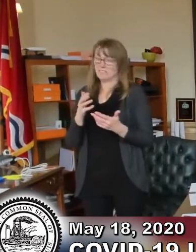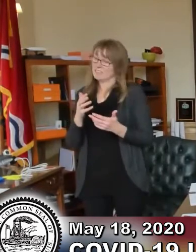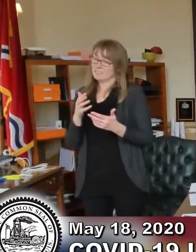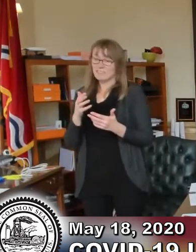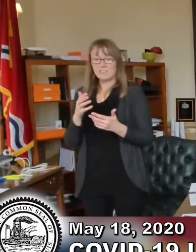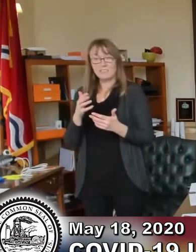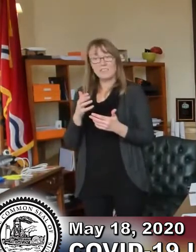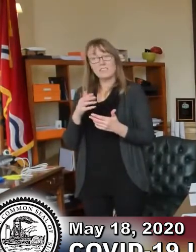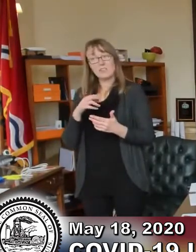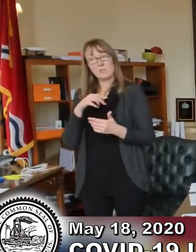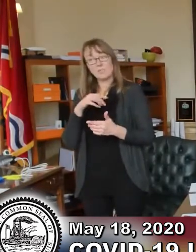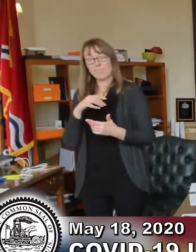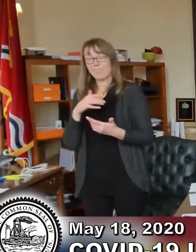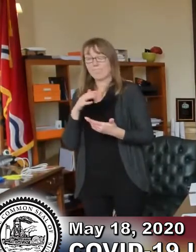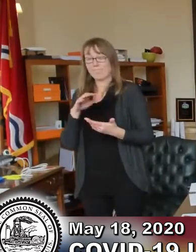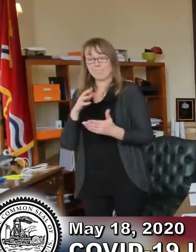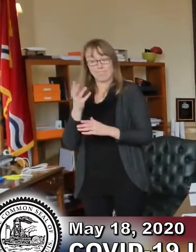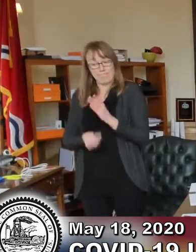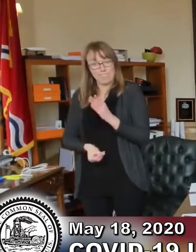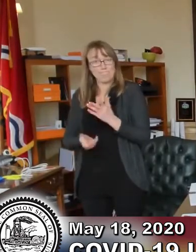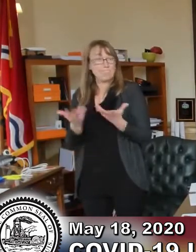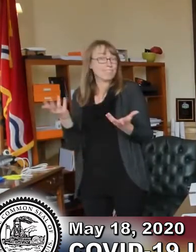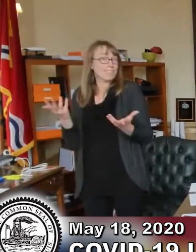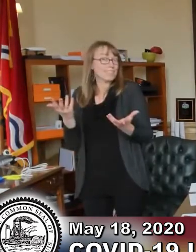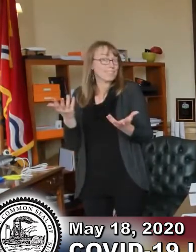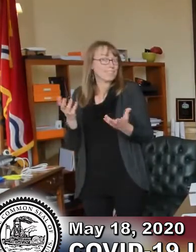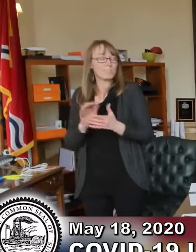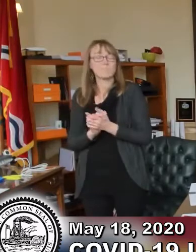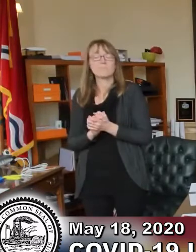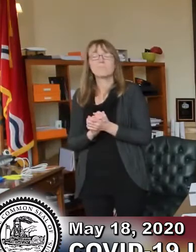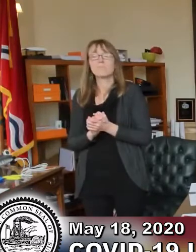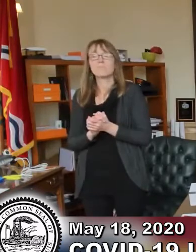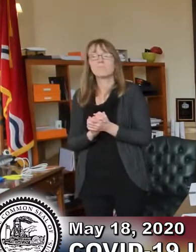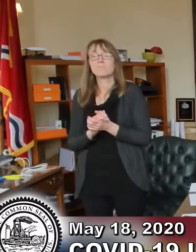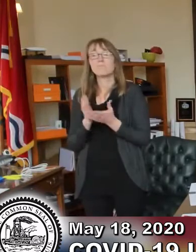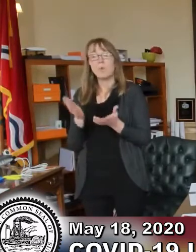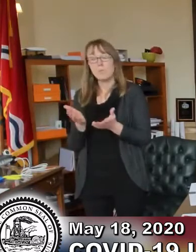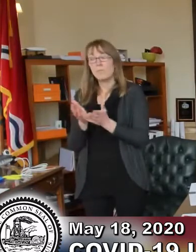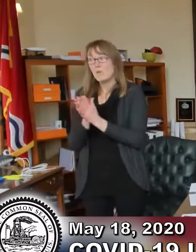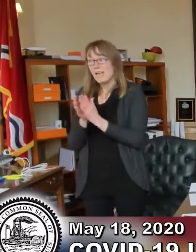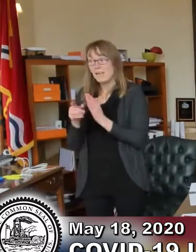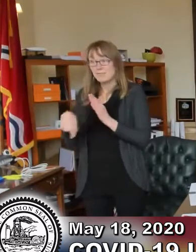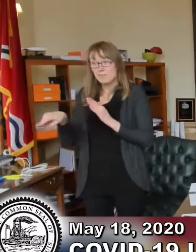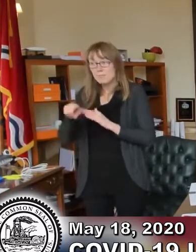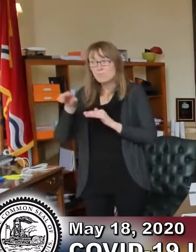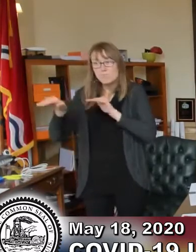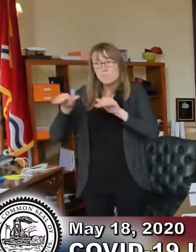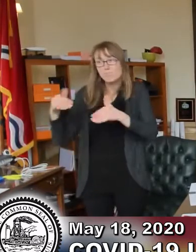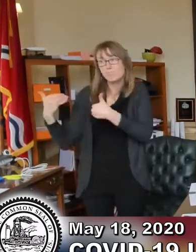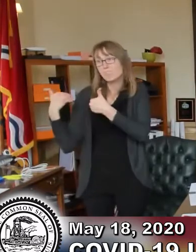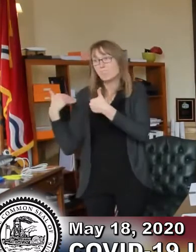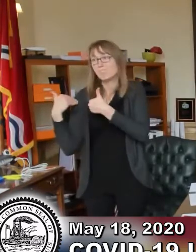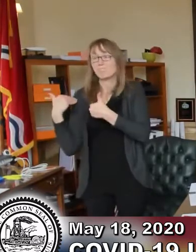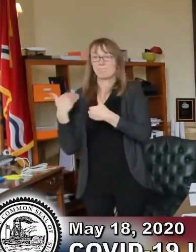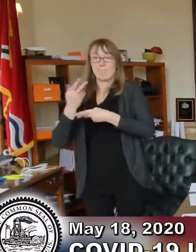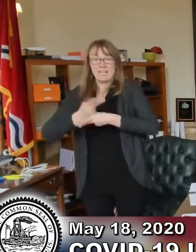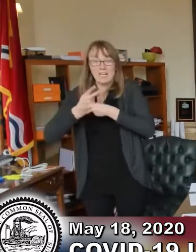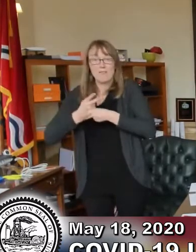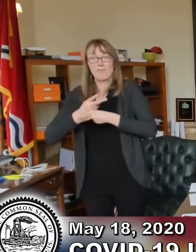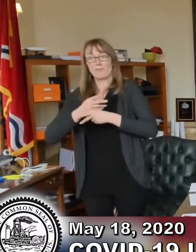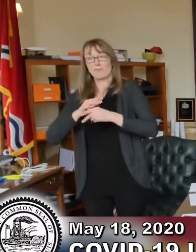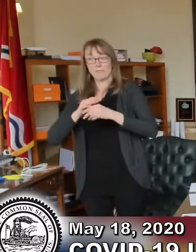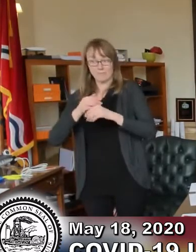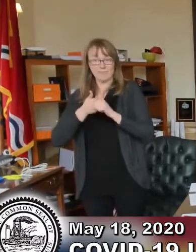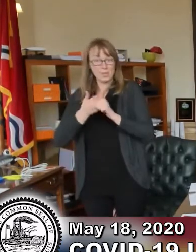to go slow here and to take the precautions so that we don't have to do that. We're out of time for